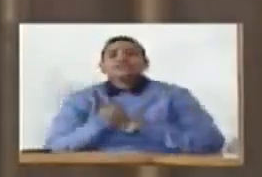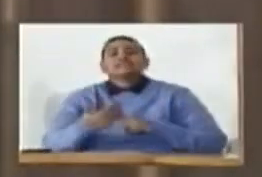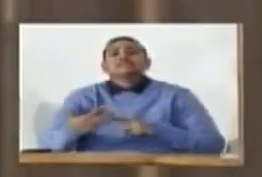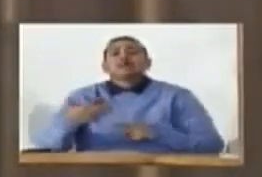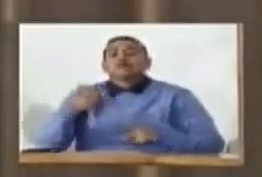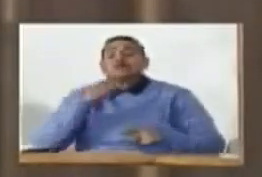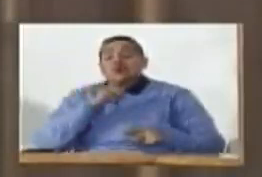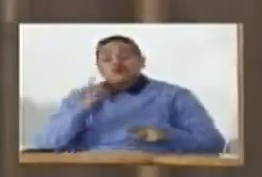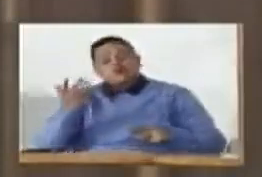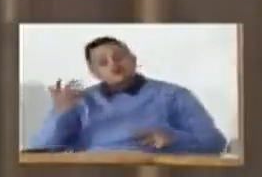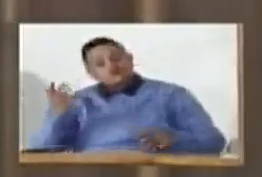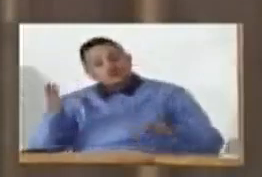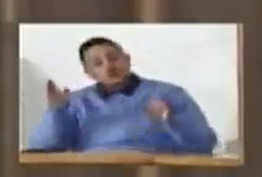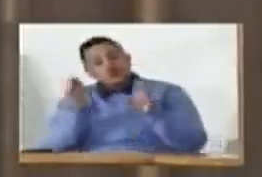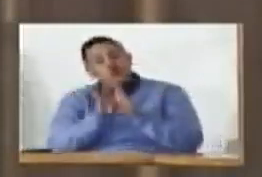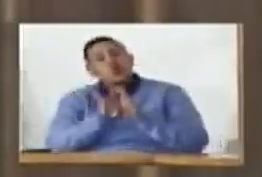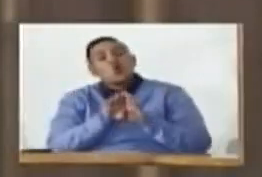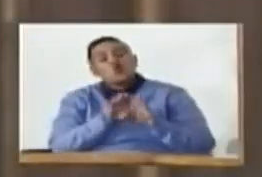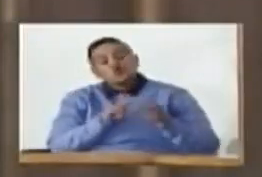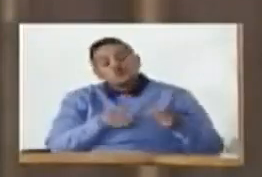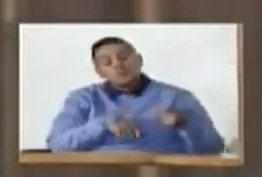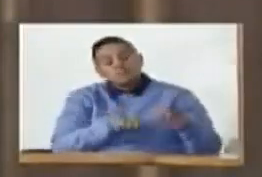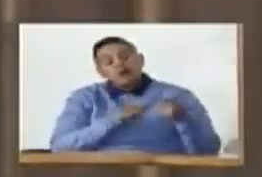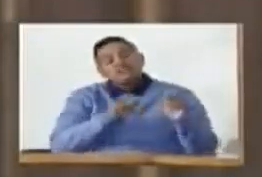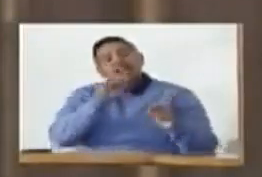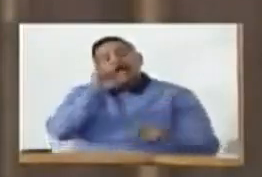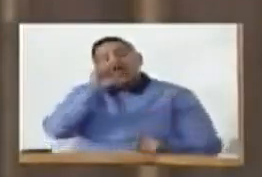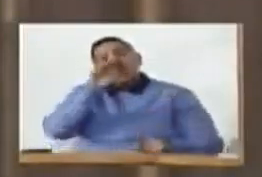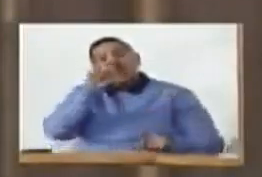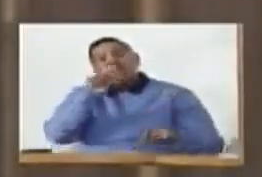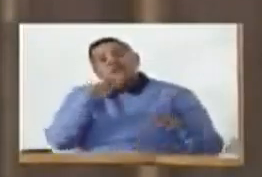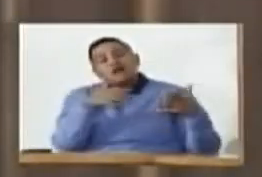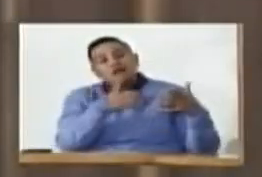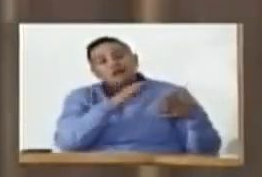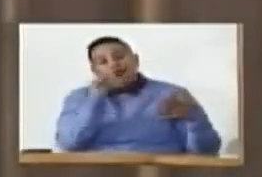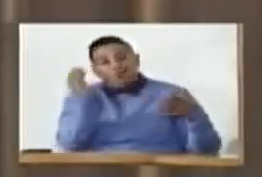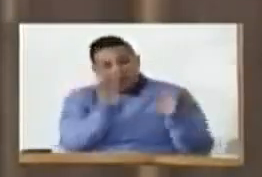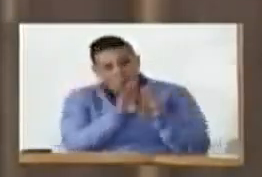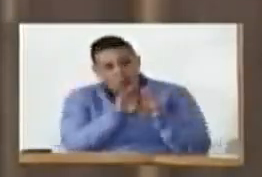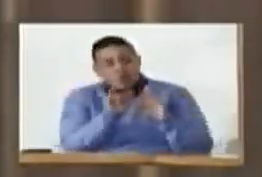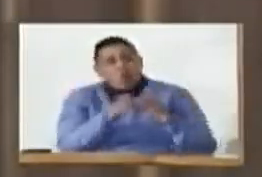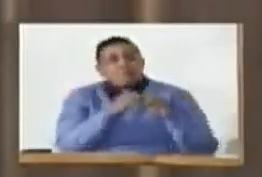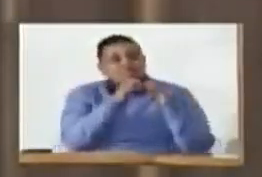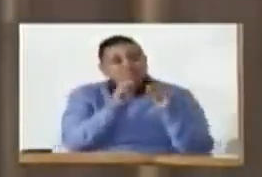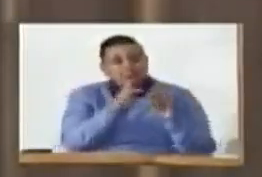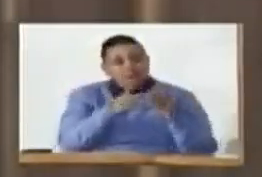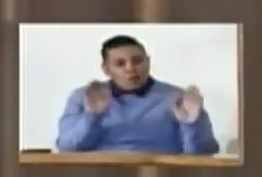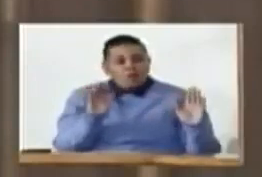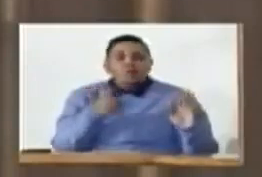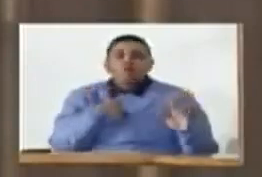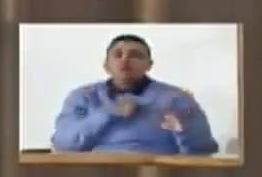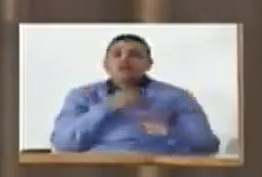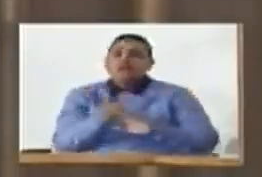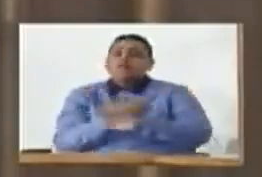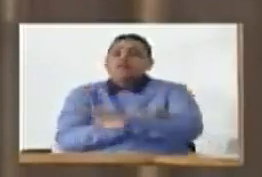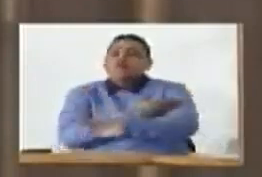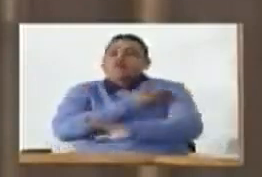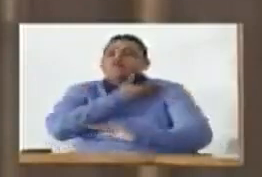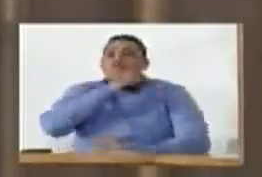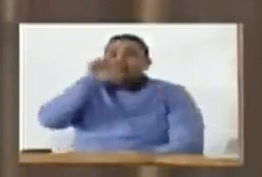of closed bauxite alumina plants. We will be improving the laboratory